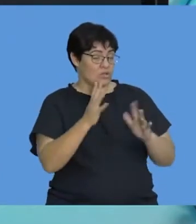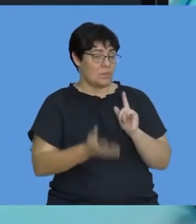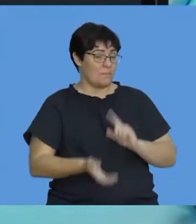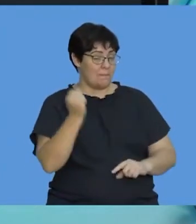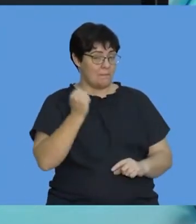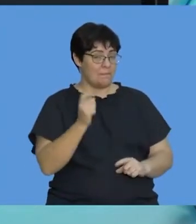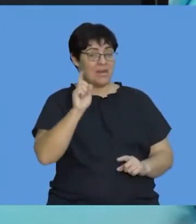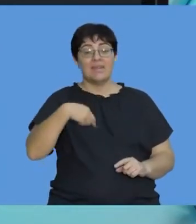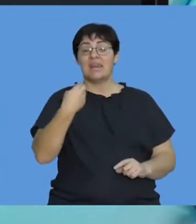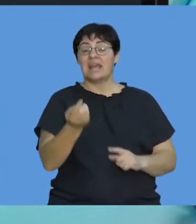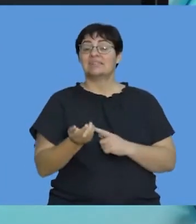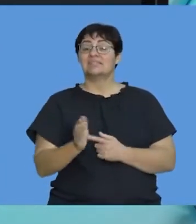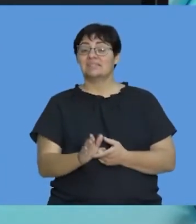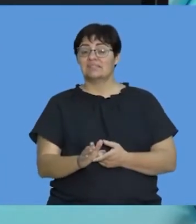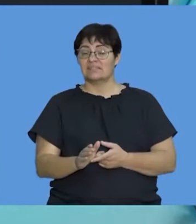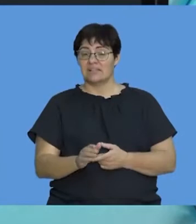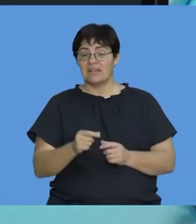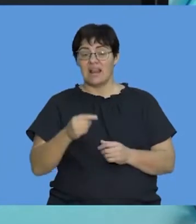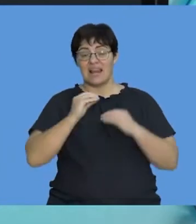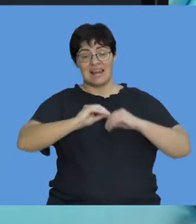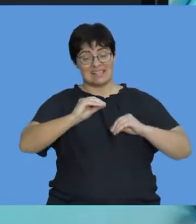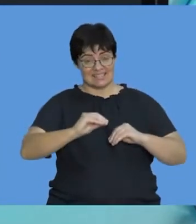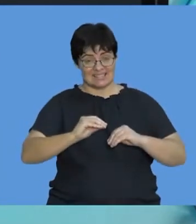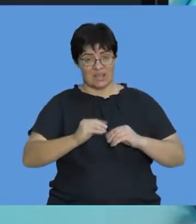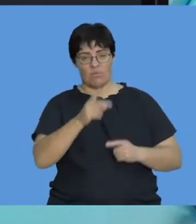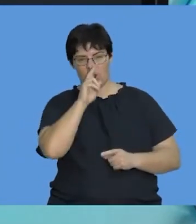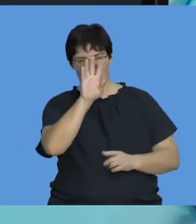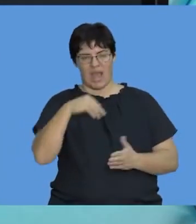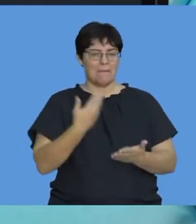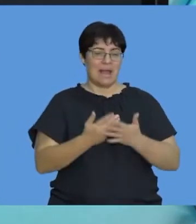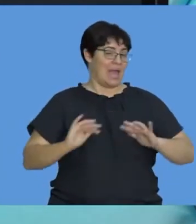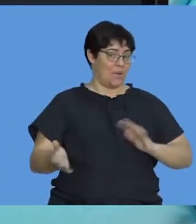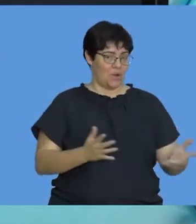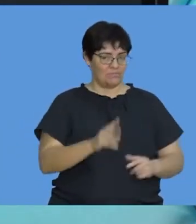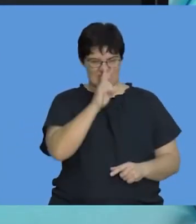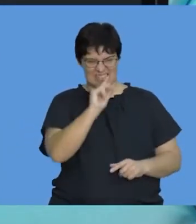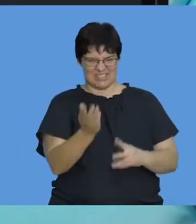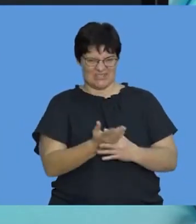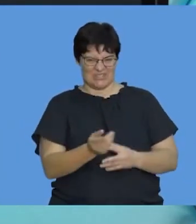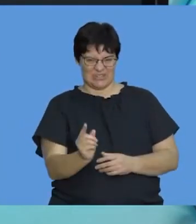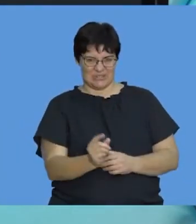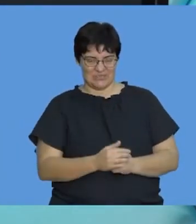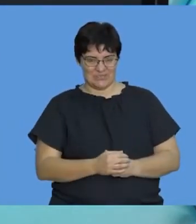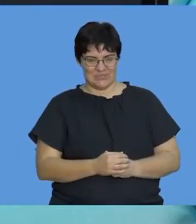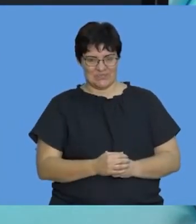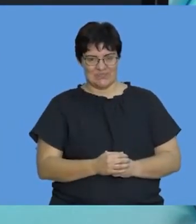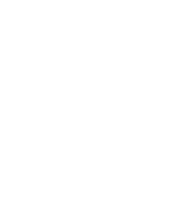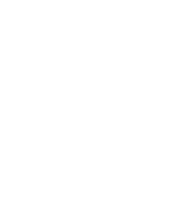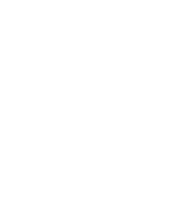to the equation. And in the next section, next part of the lesson, we're going to look at some application. So I'll see you in a couple of